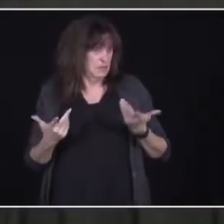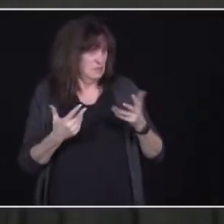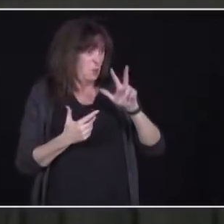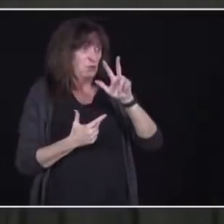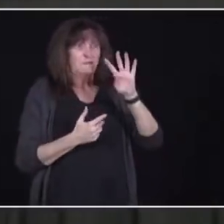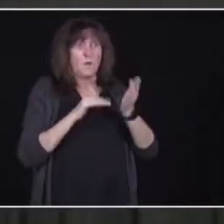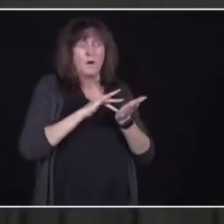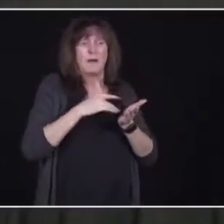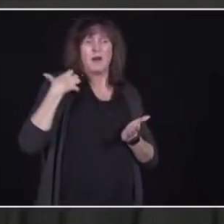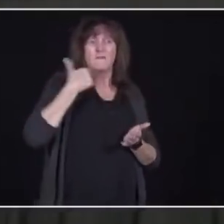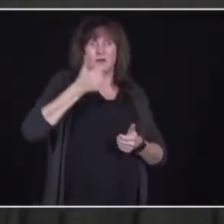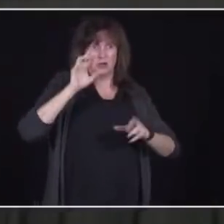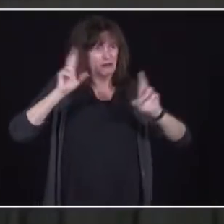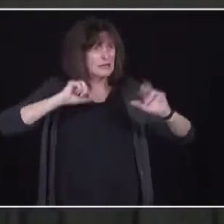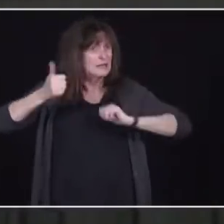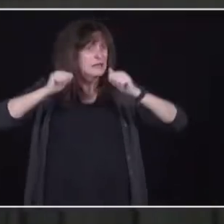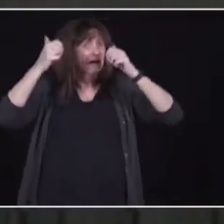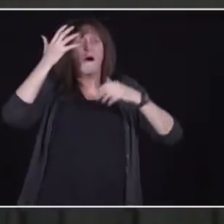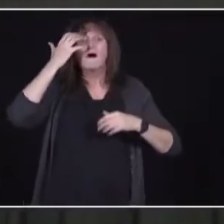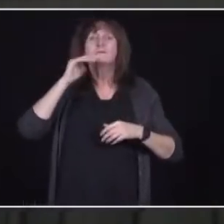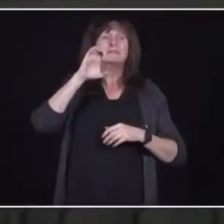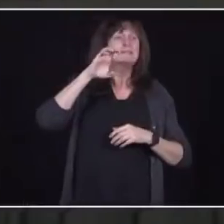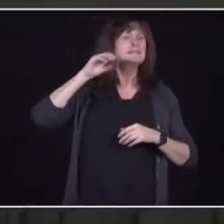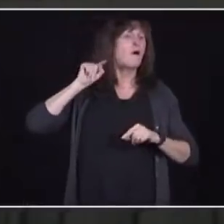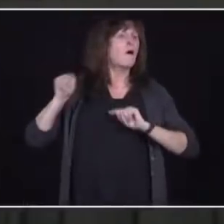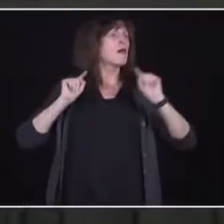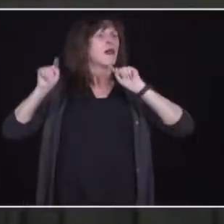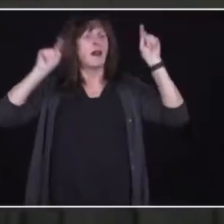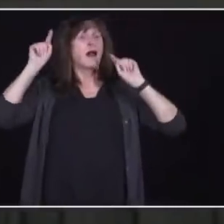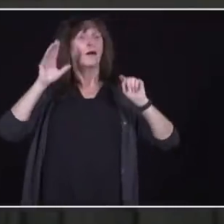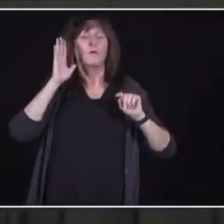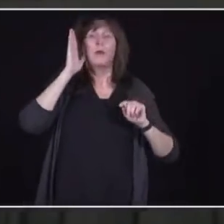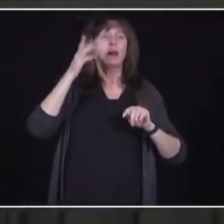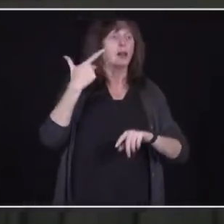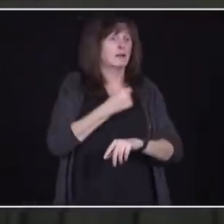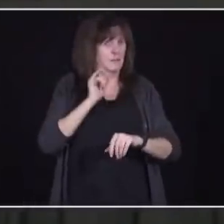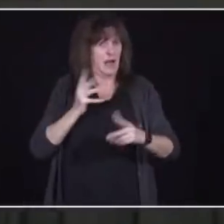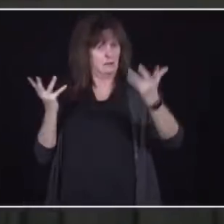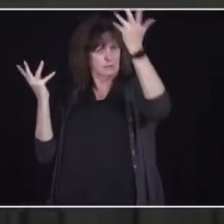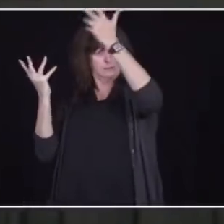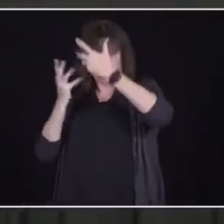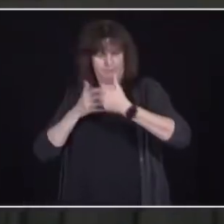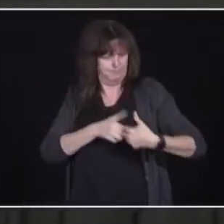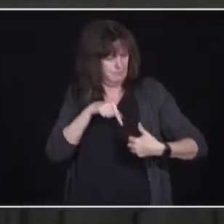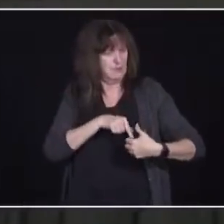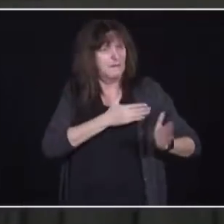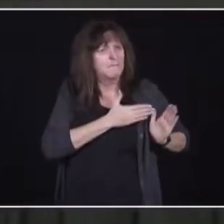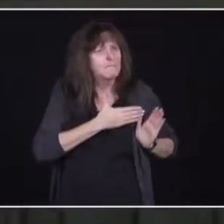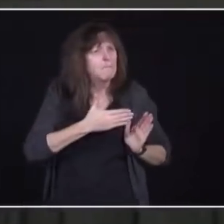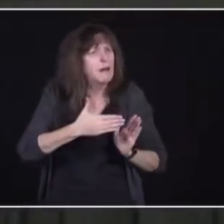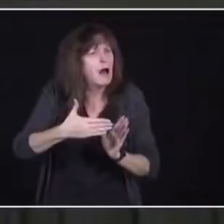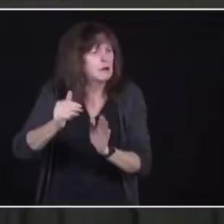of the hospitals who are running or going to run vaccination clinics, into our complete planning and operations framework, and they are working